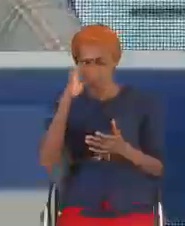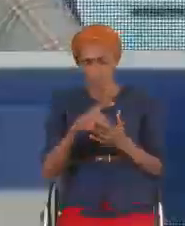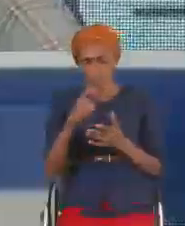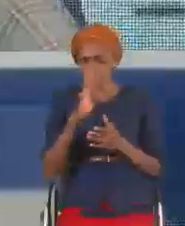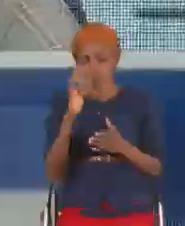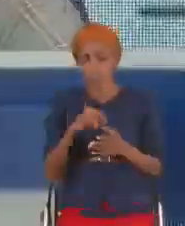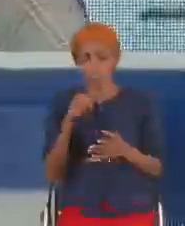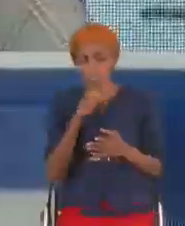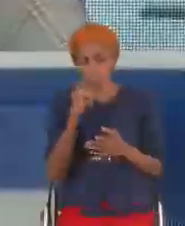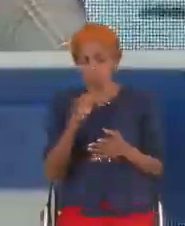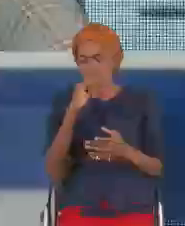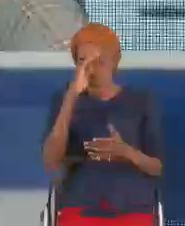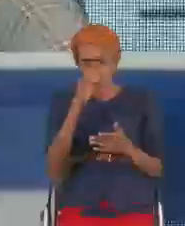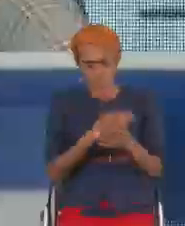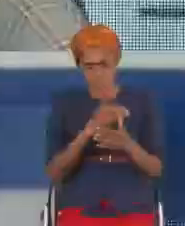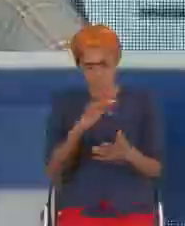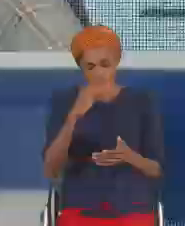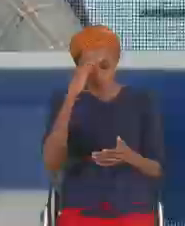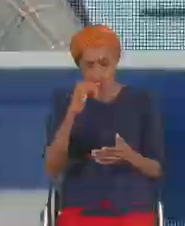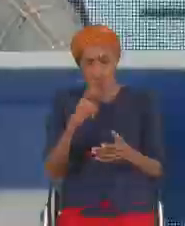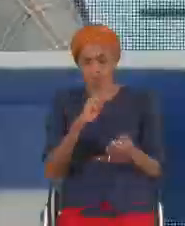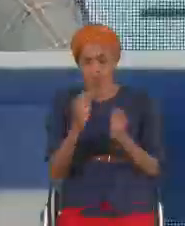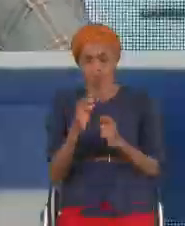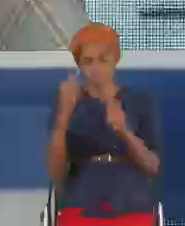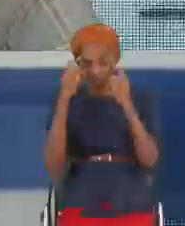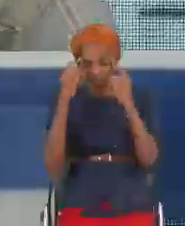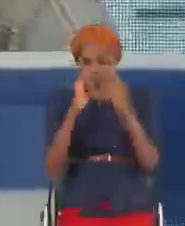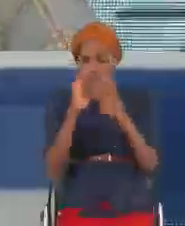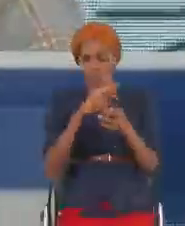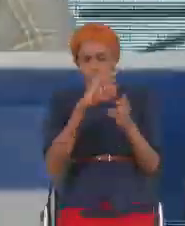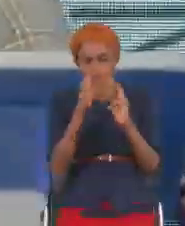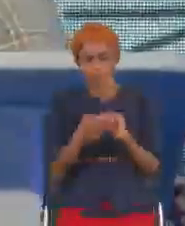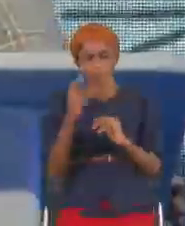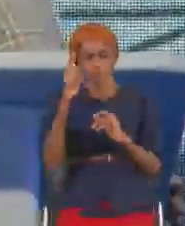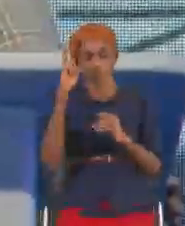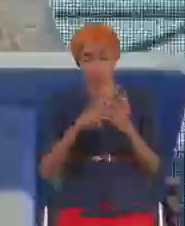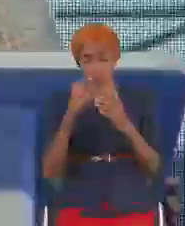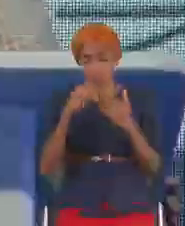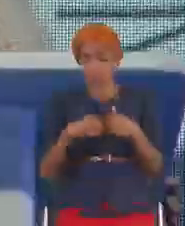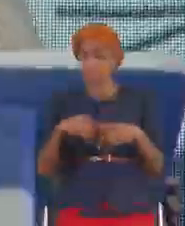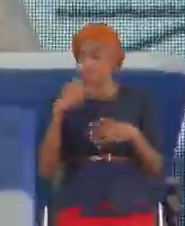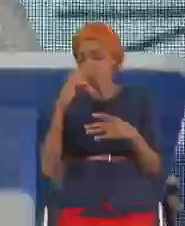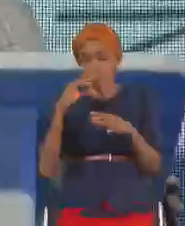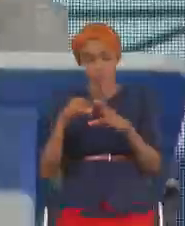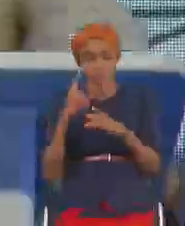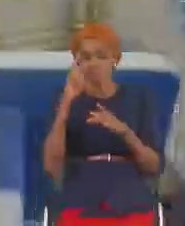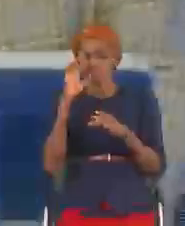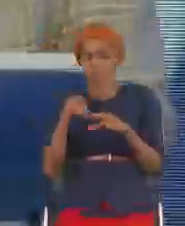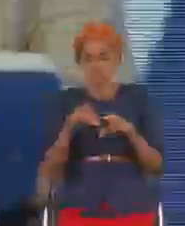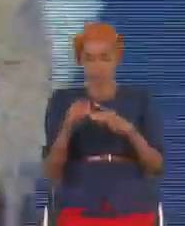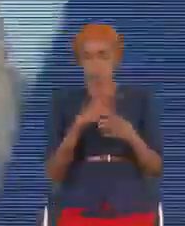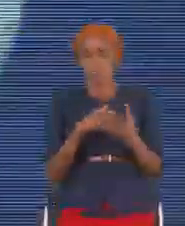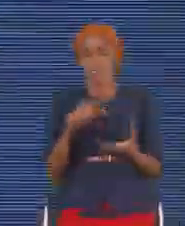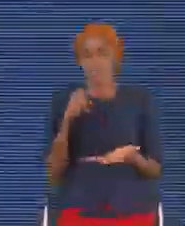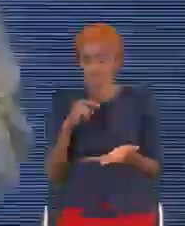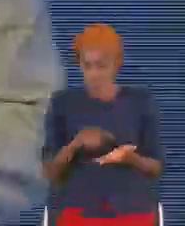son of man to change your mind or to repent. What you have said you will do, you will do. And